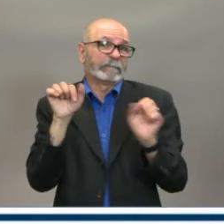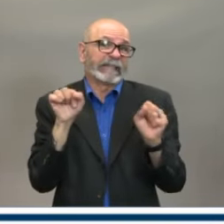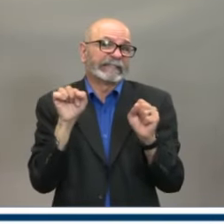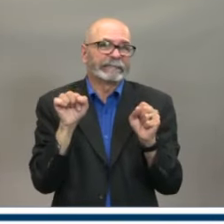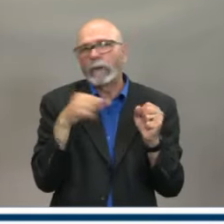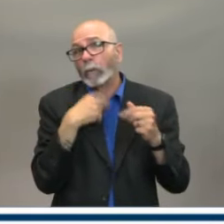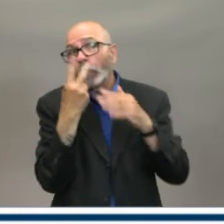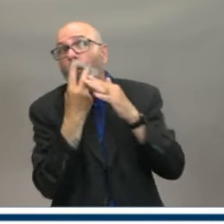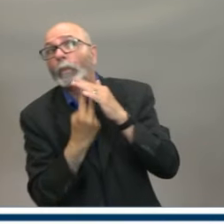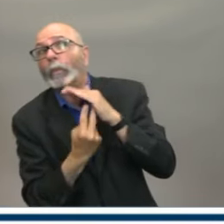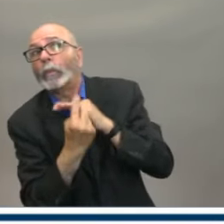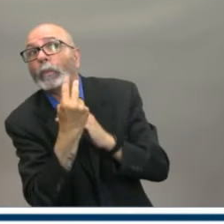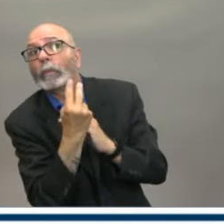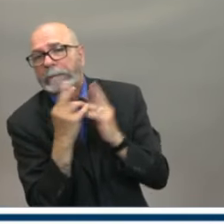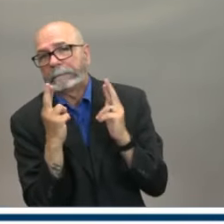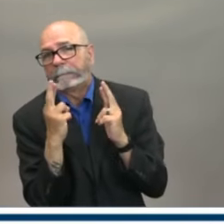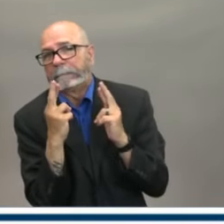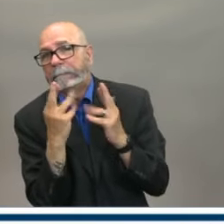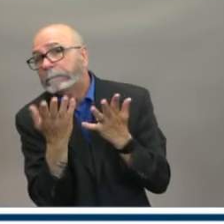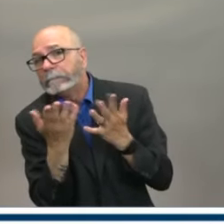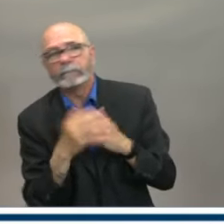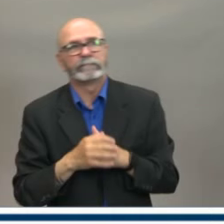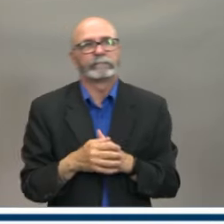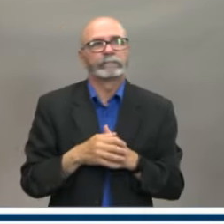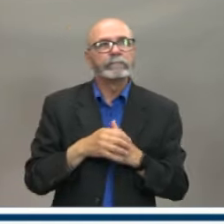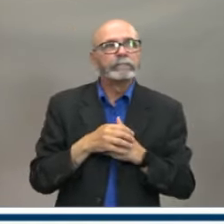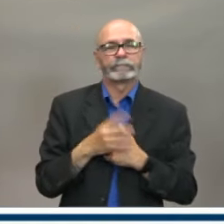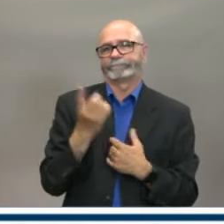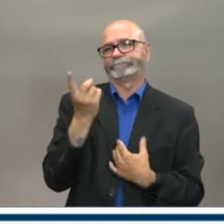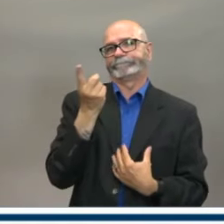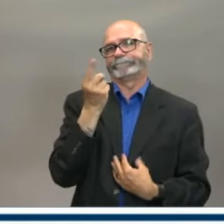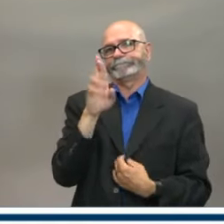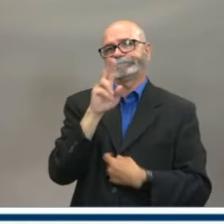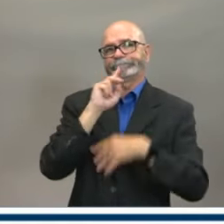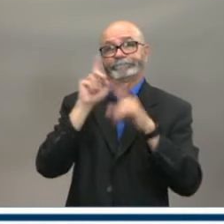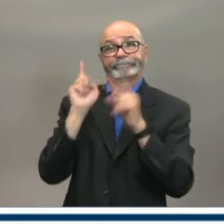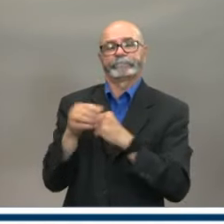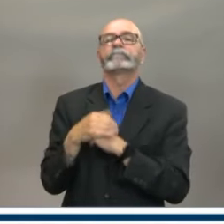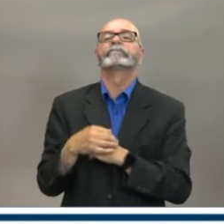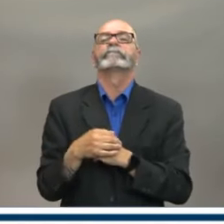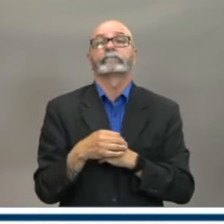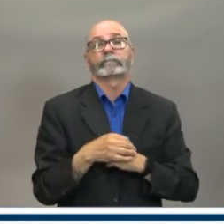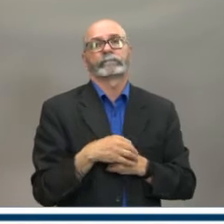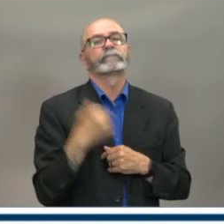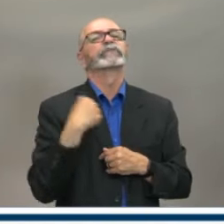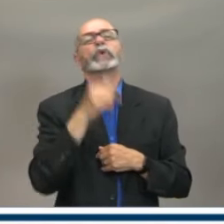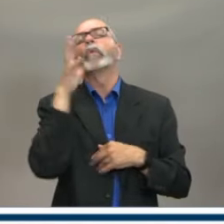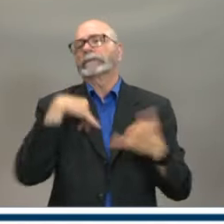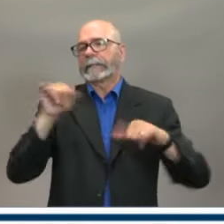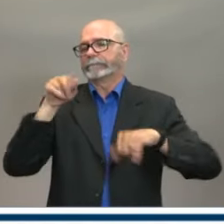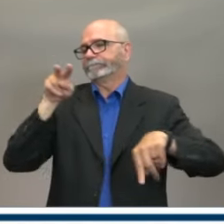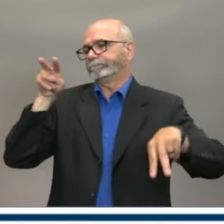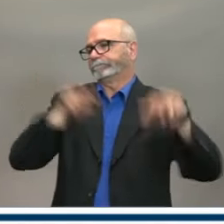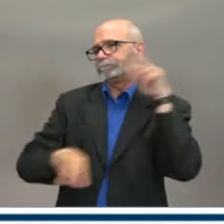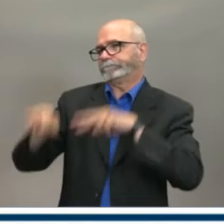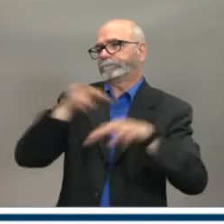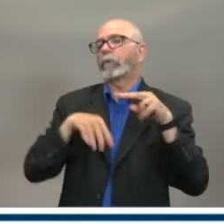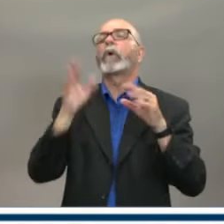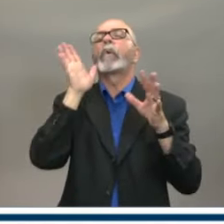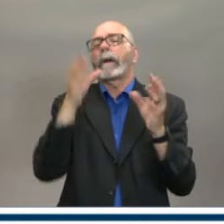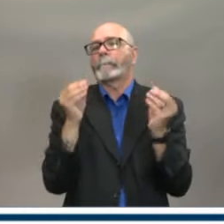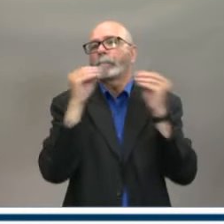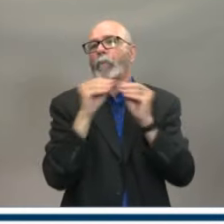to? So we're actively looking at some other steps that may allow additional opening up into